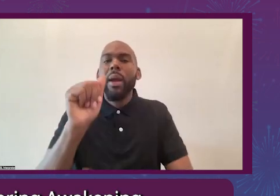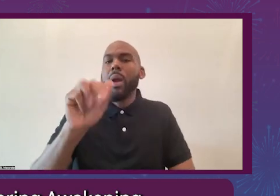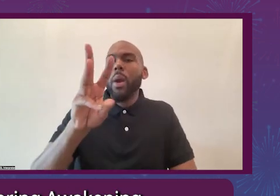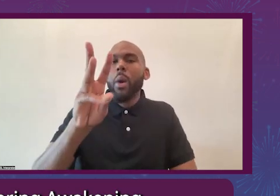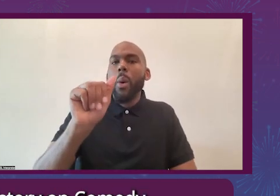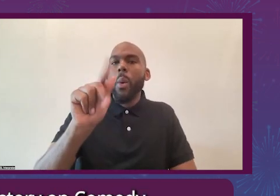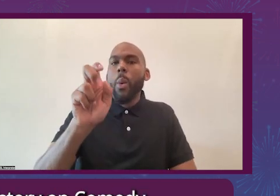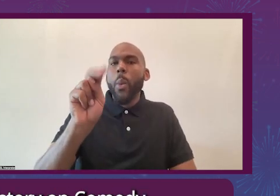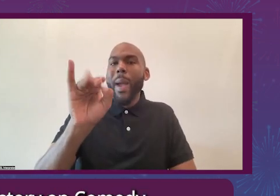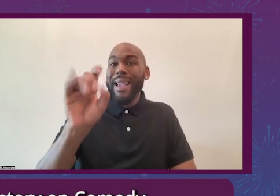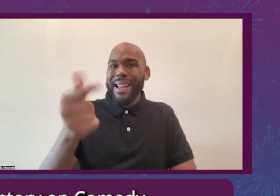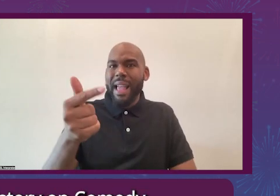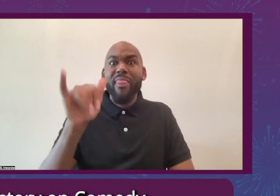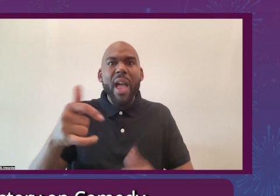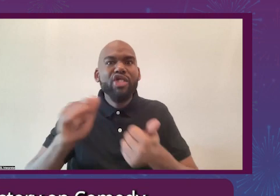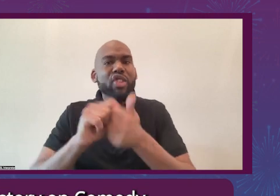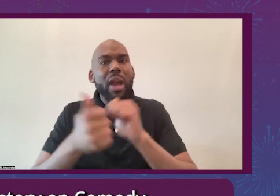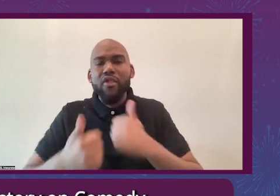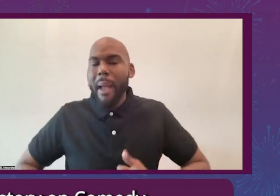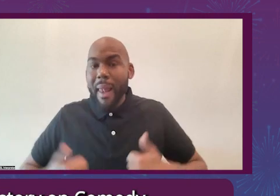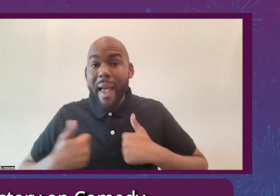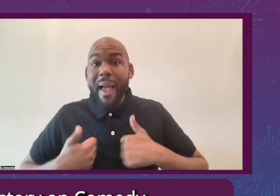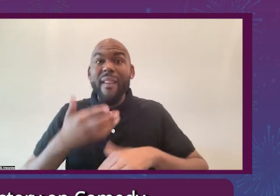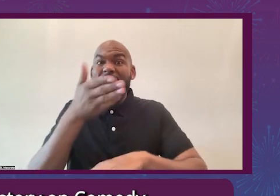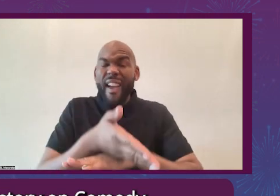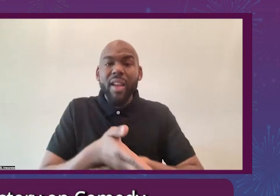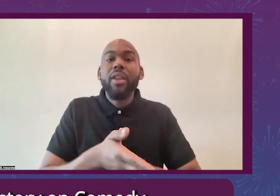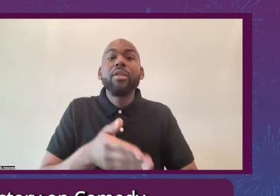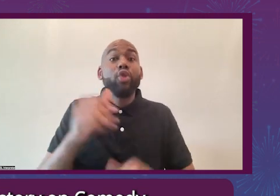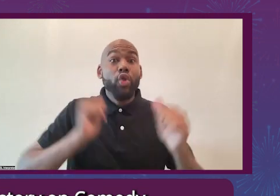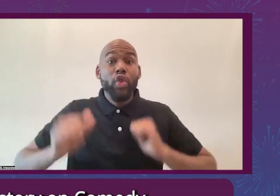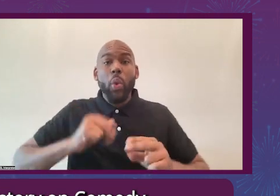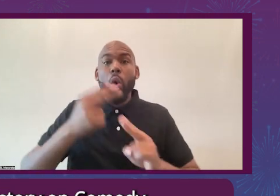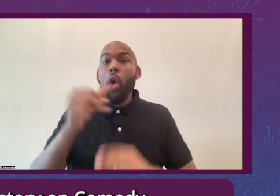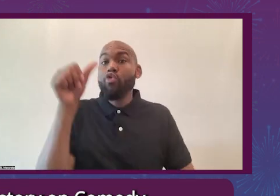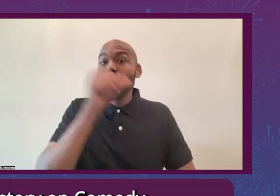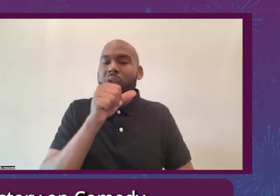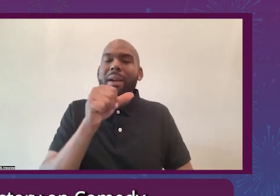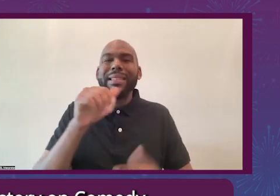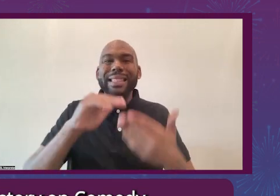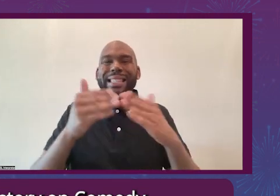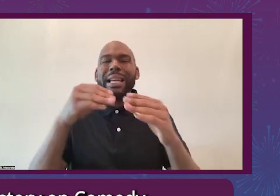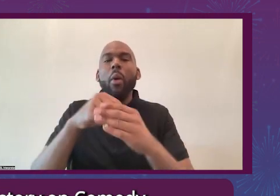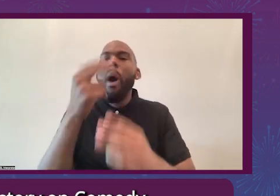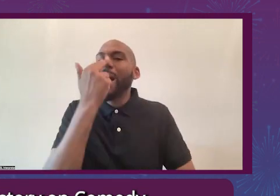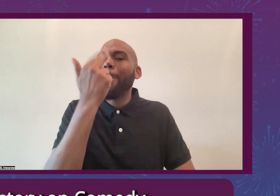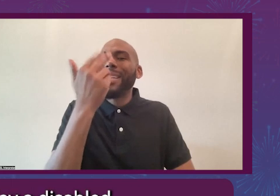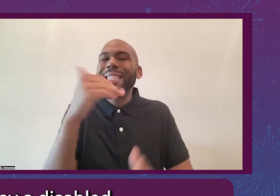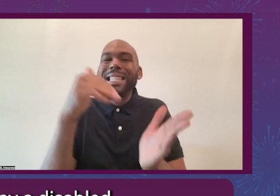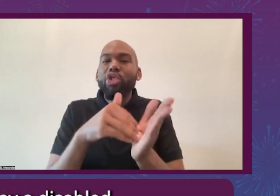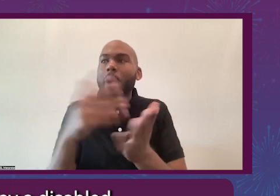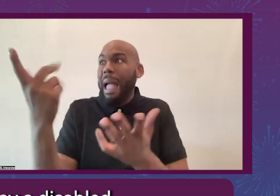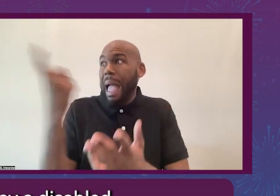Not long after, I was called by the show Drunk History on Comedy Central to be a part of an episode